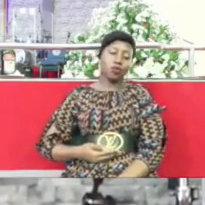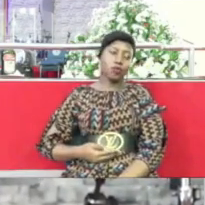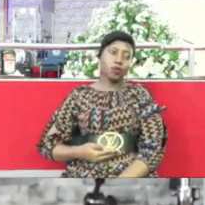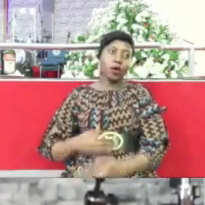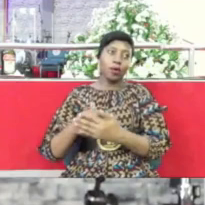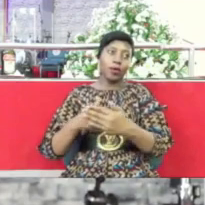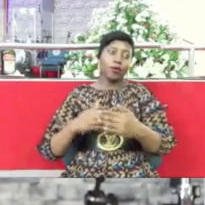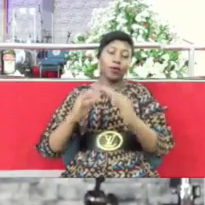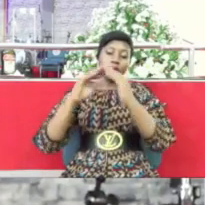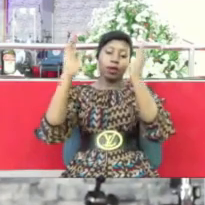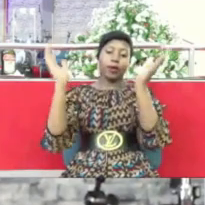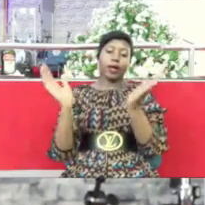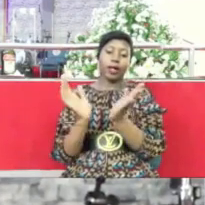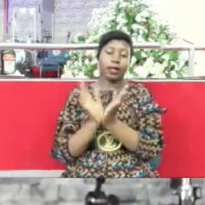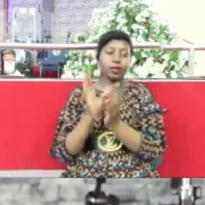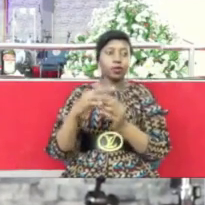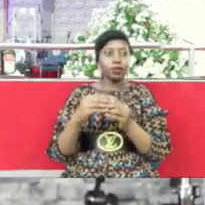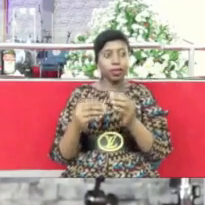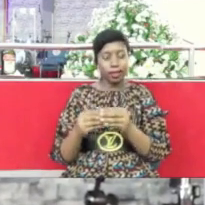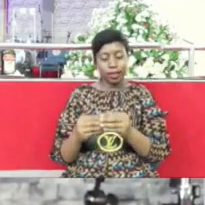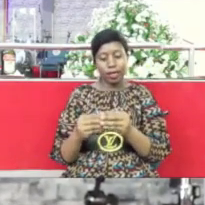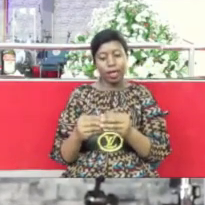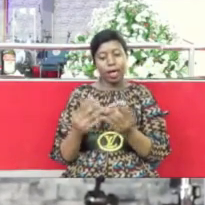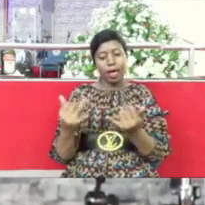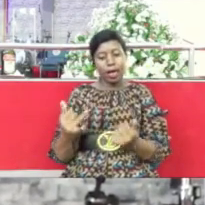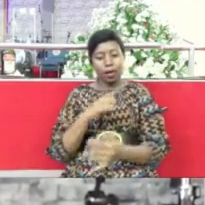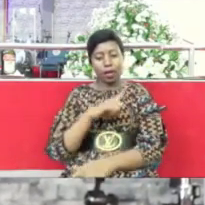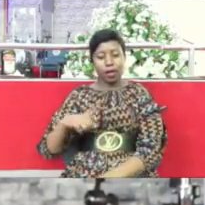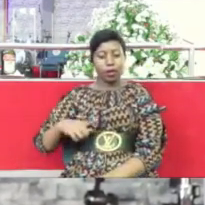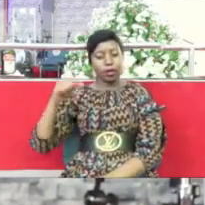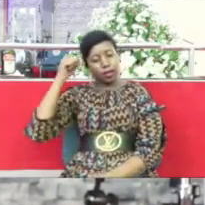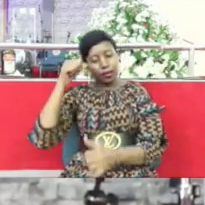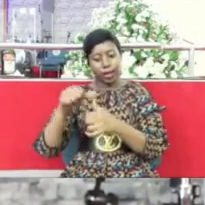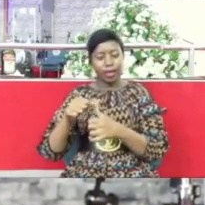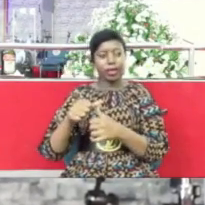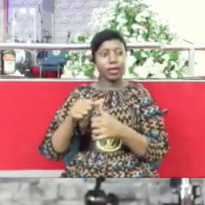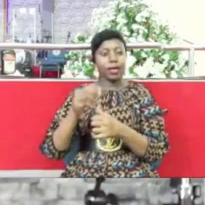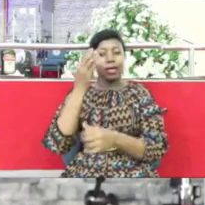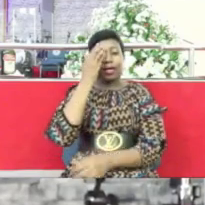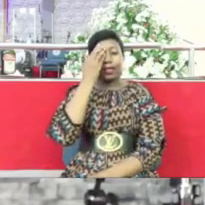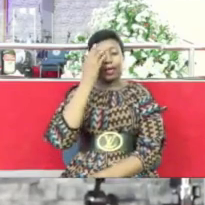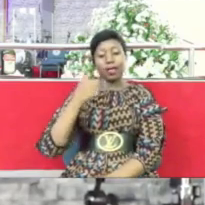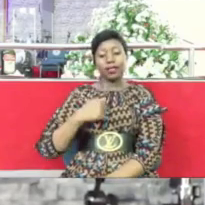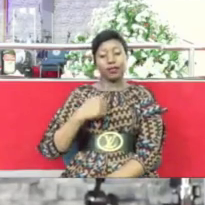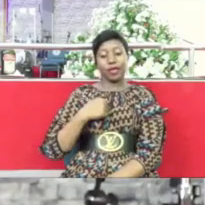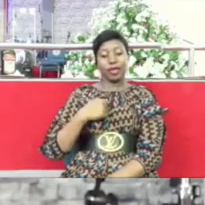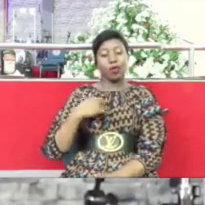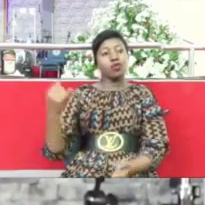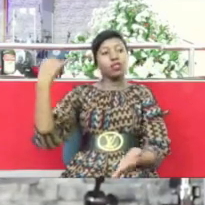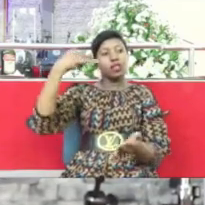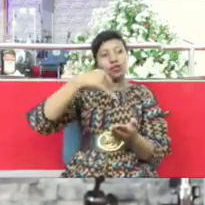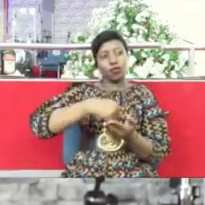created. So God is reminding the Israelites, I was involved. Oh, I like